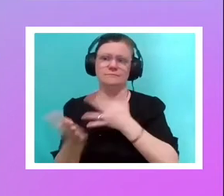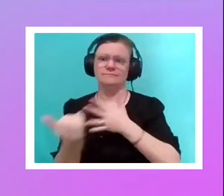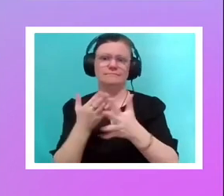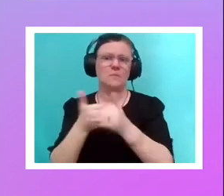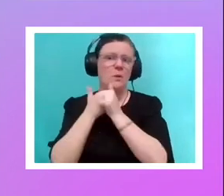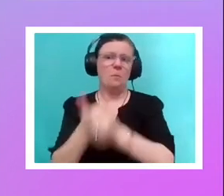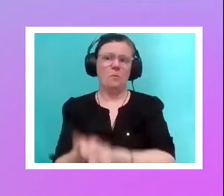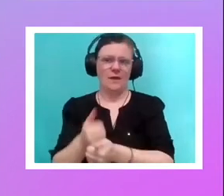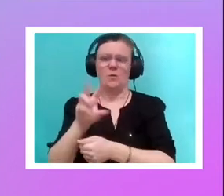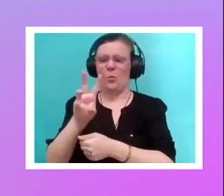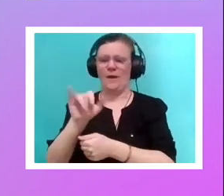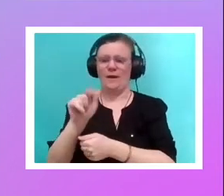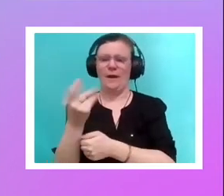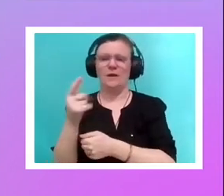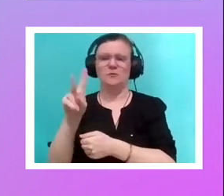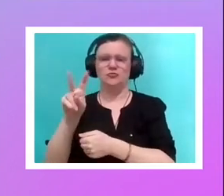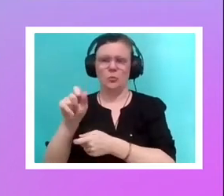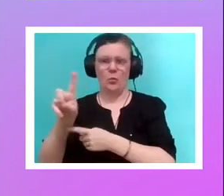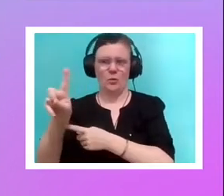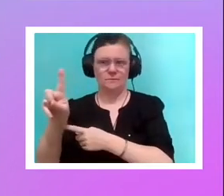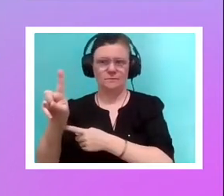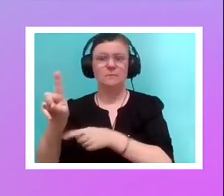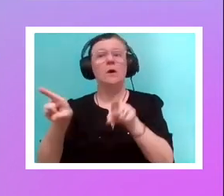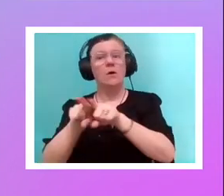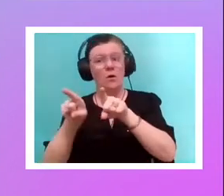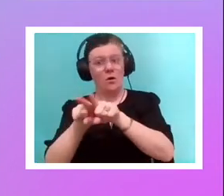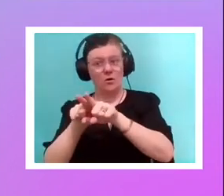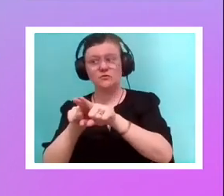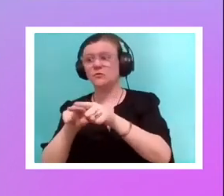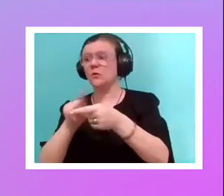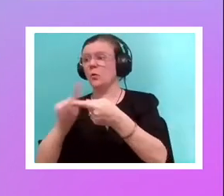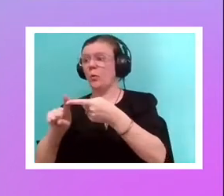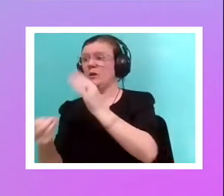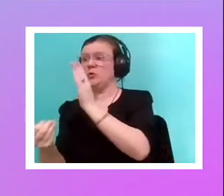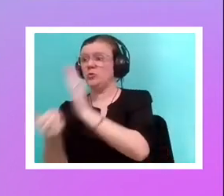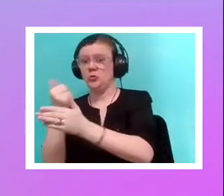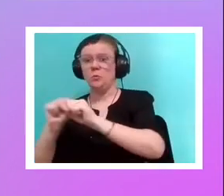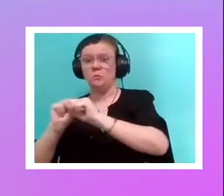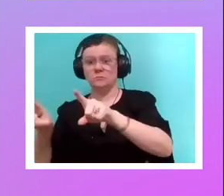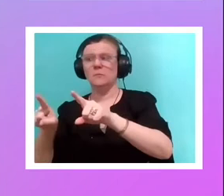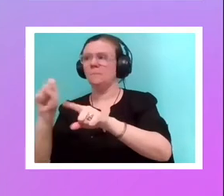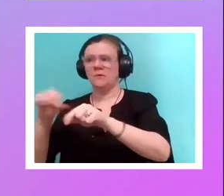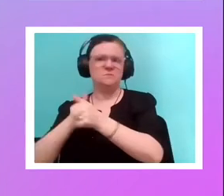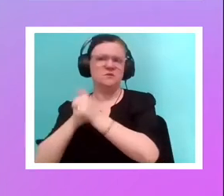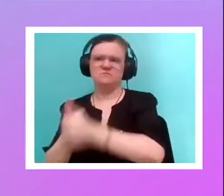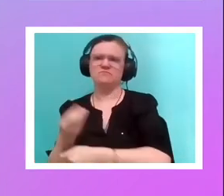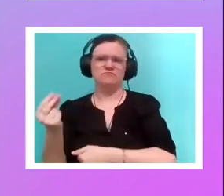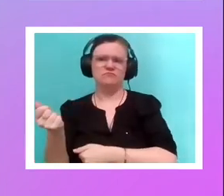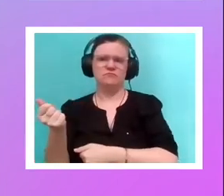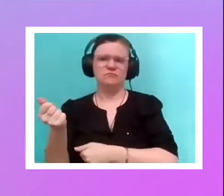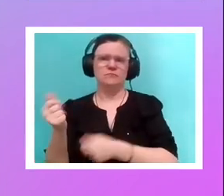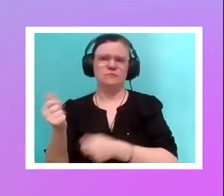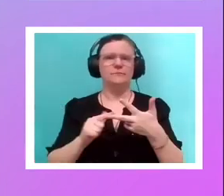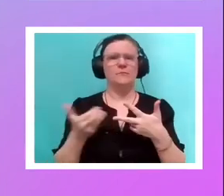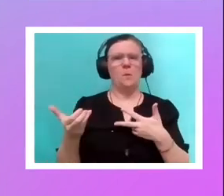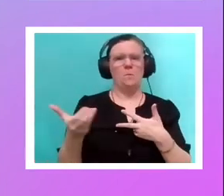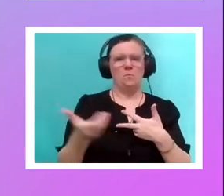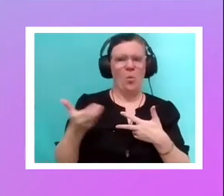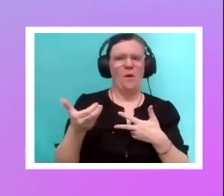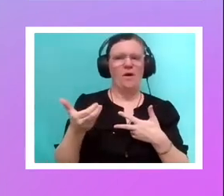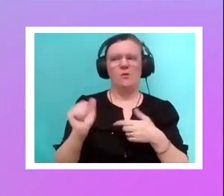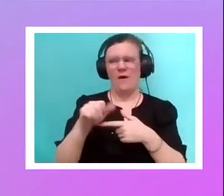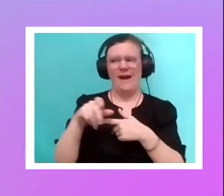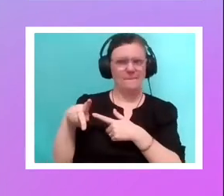now, and any new ones need to be compliant as soon as they're launched. Mobile native applications, or apps as they're